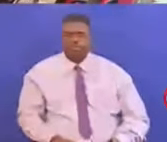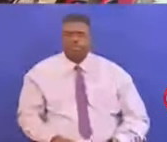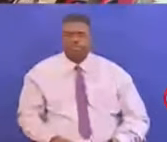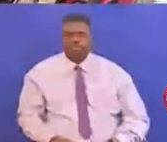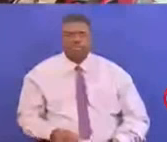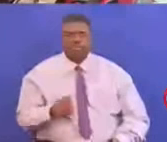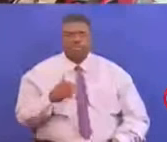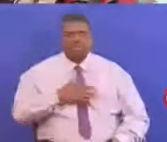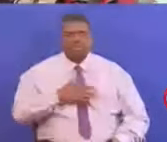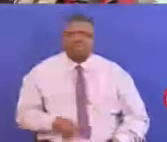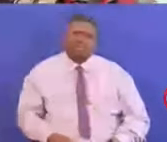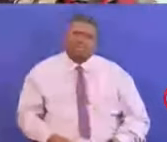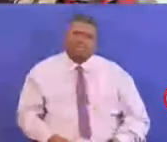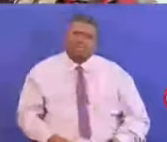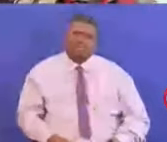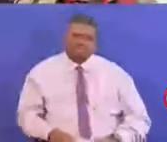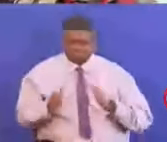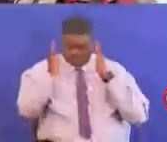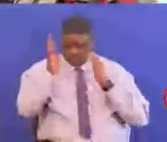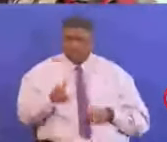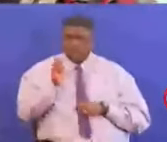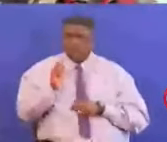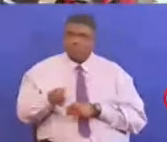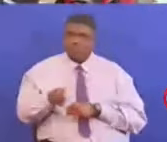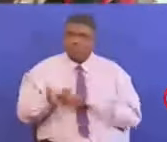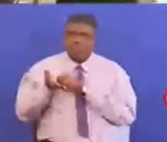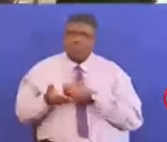Thank you very much, Right Honorable Deputy Speaker.